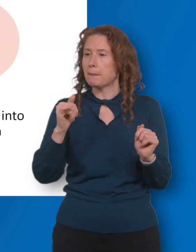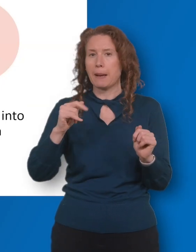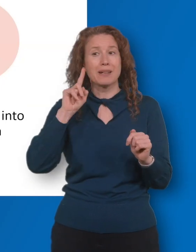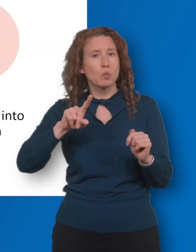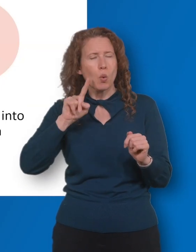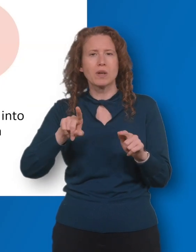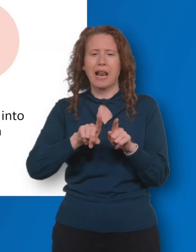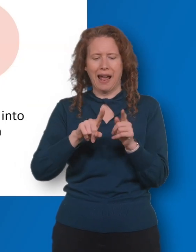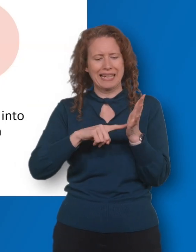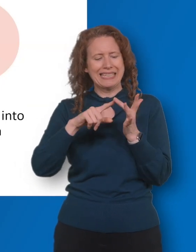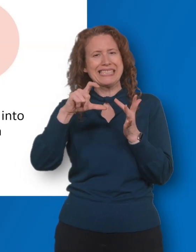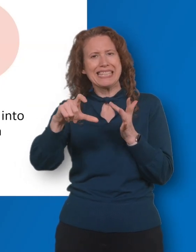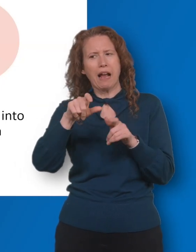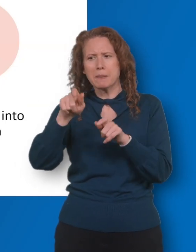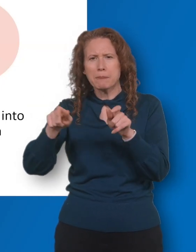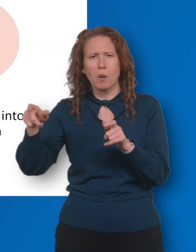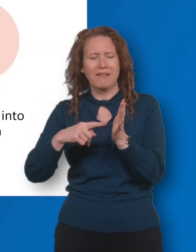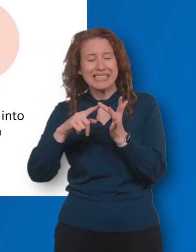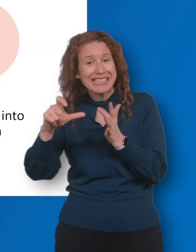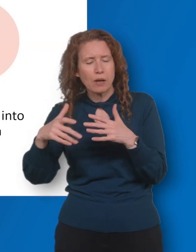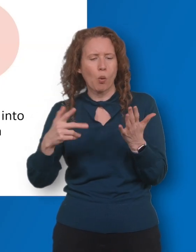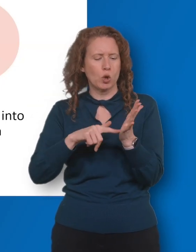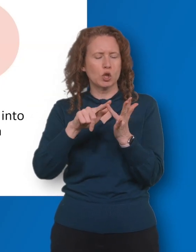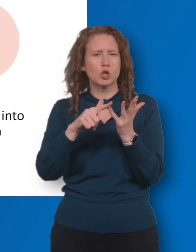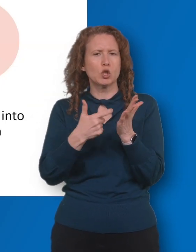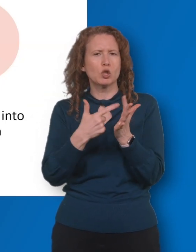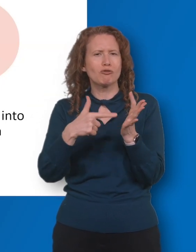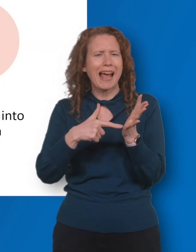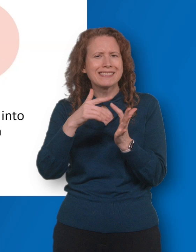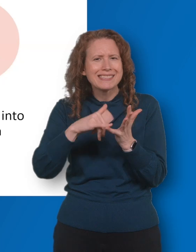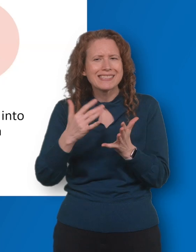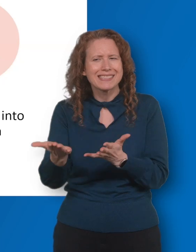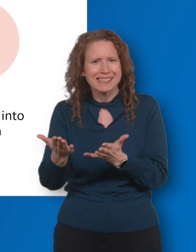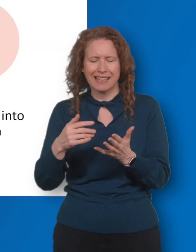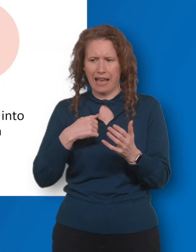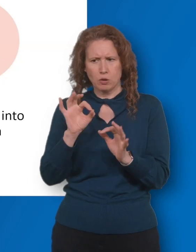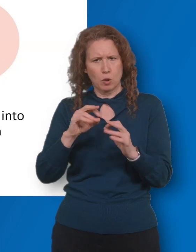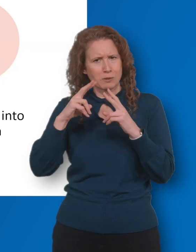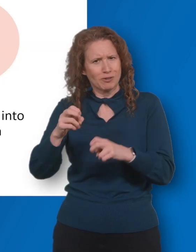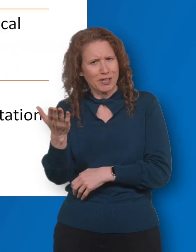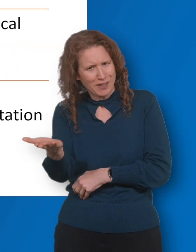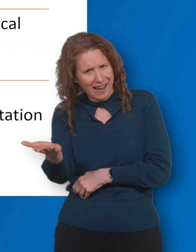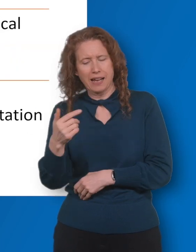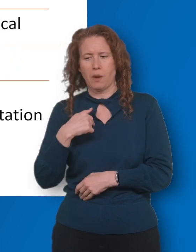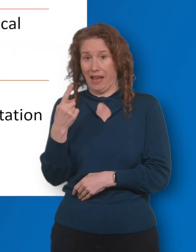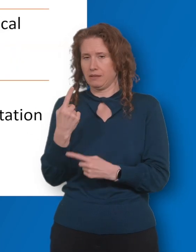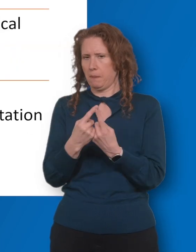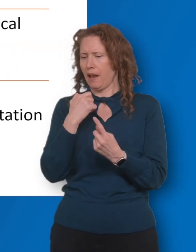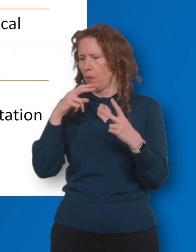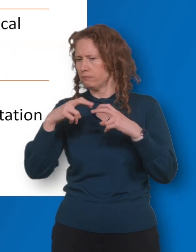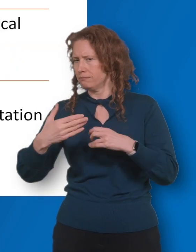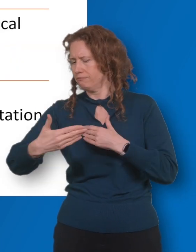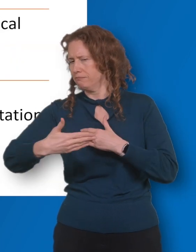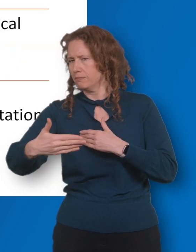and Tourette's. That's on my to-do list to at some point delve into. Why is co-production essential